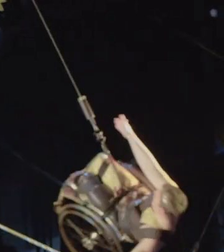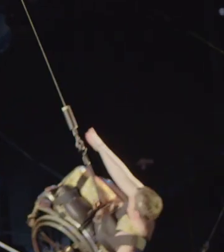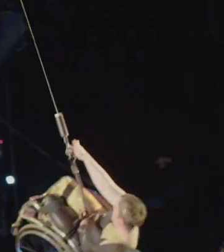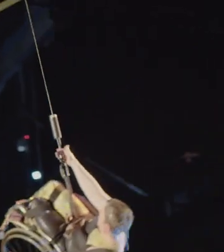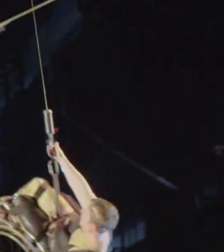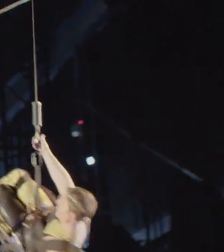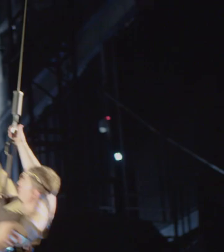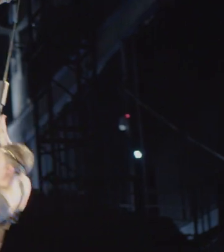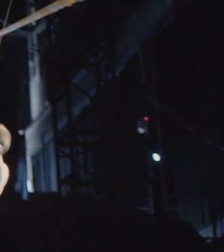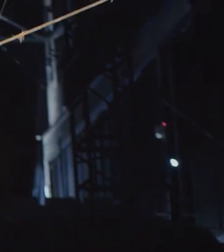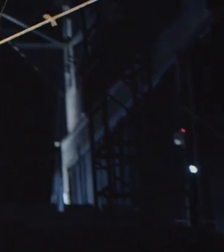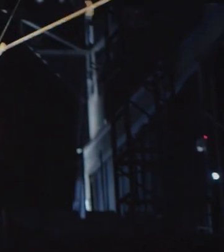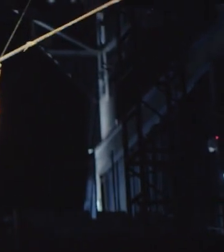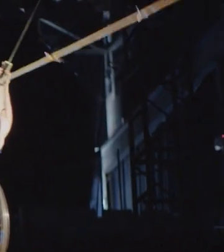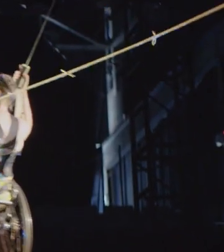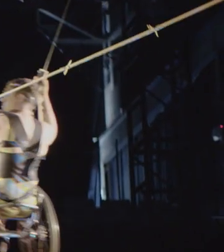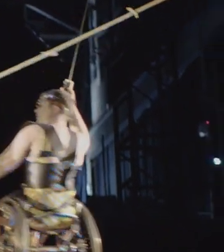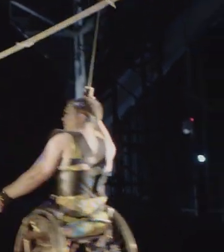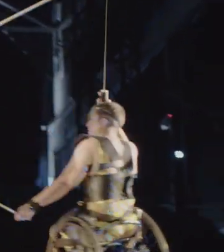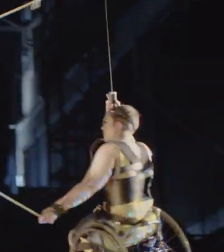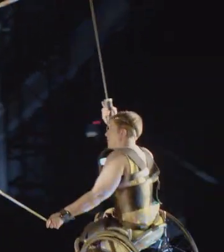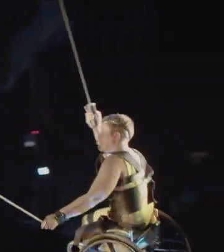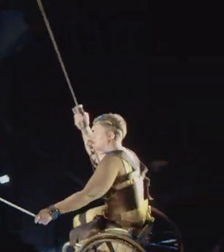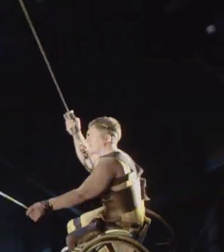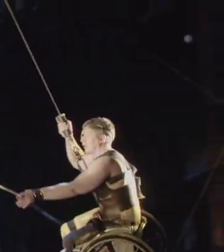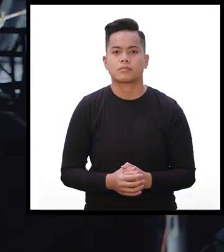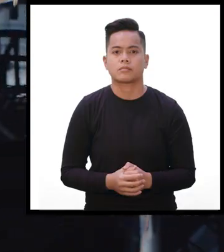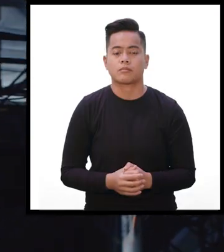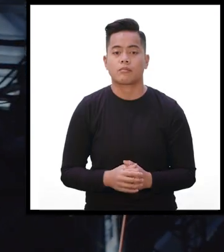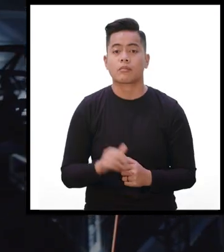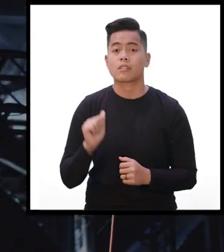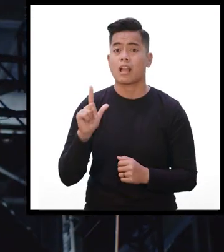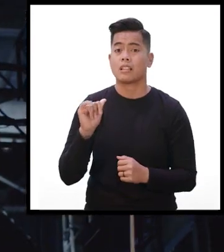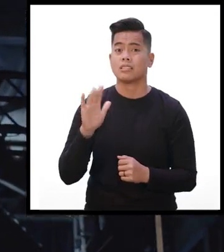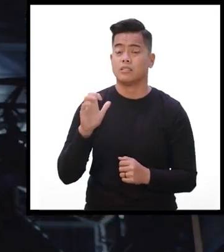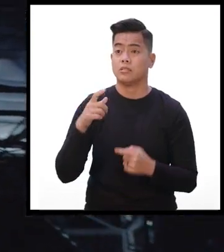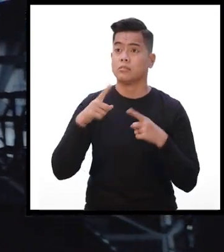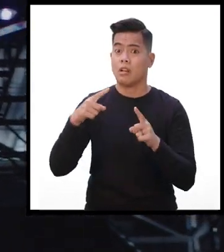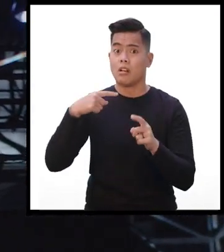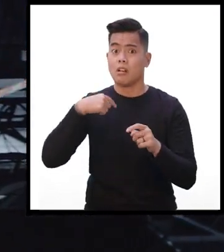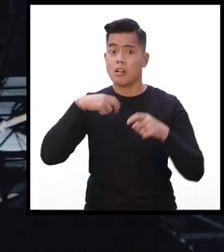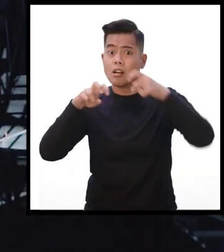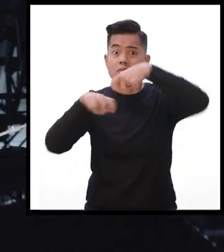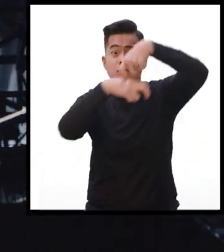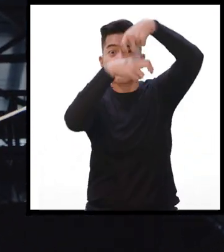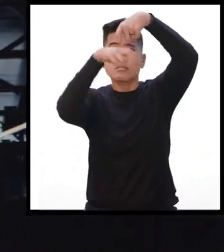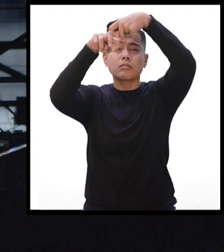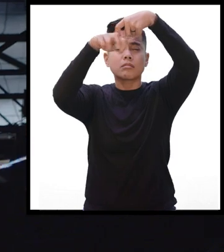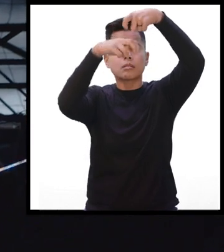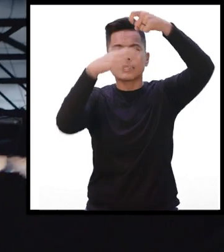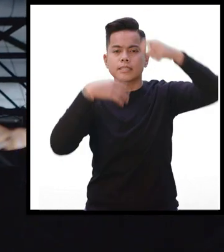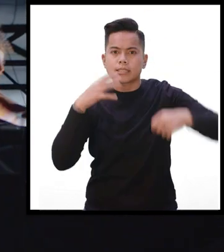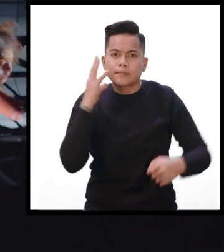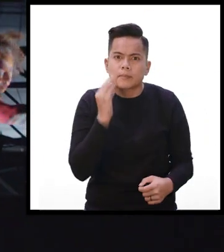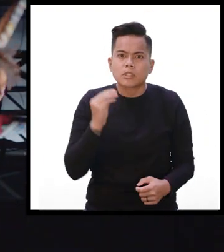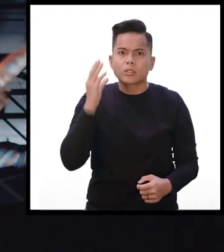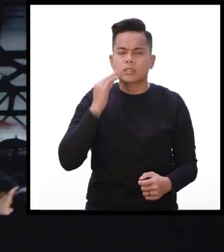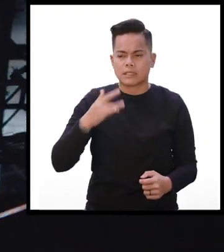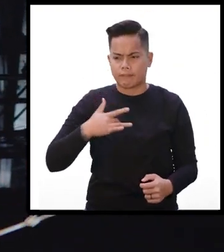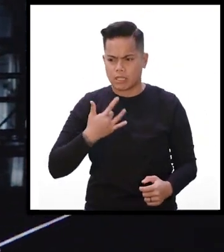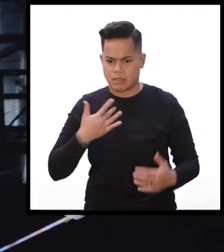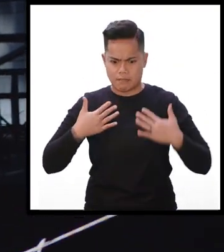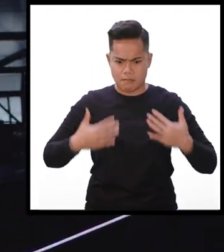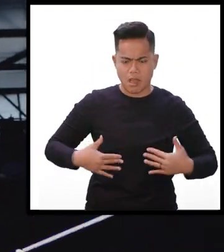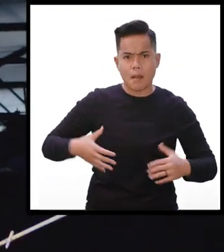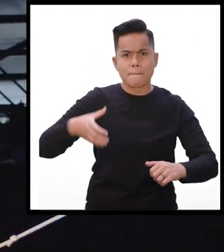Laura Lawson, dancer, Kinetic Light. She and Alice break and swing like pendulums. As I fly, I'm experiencing my